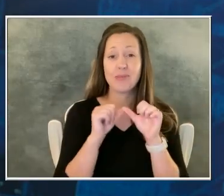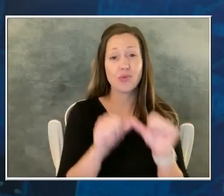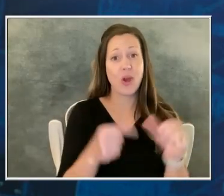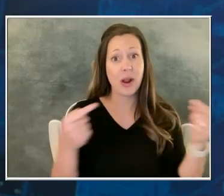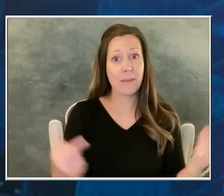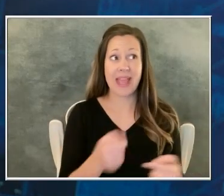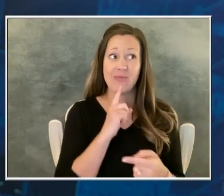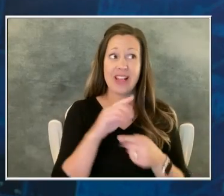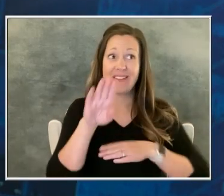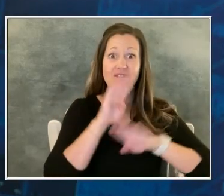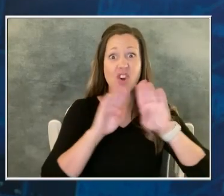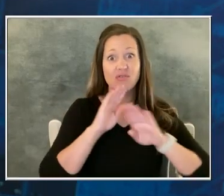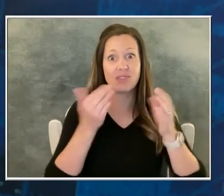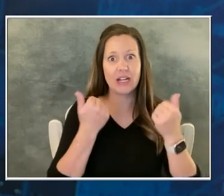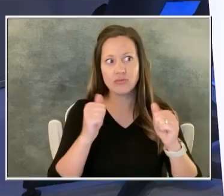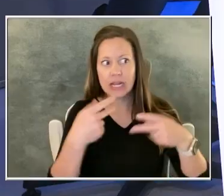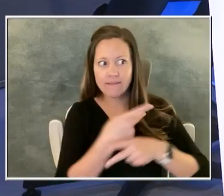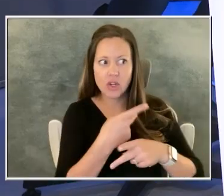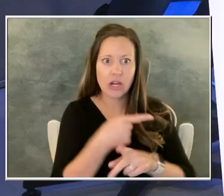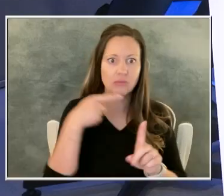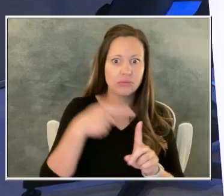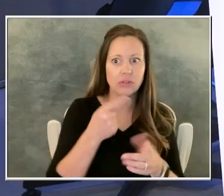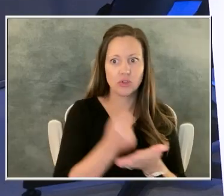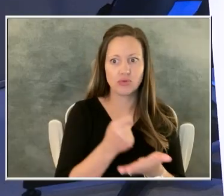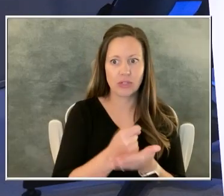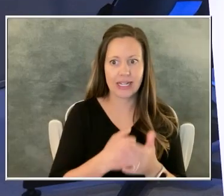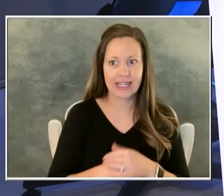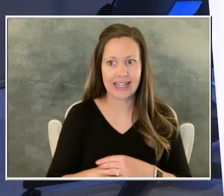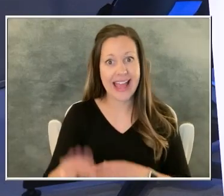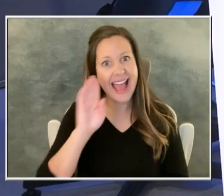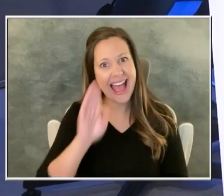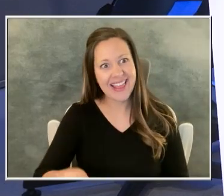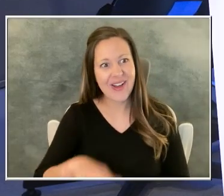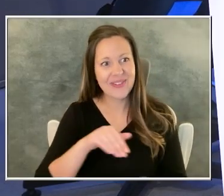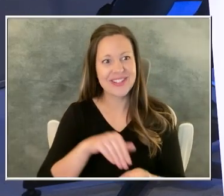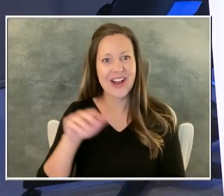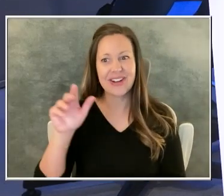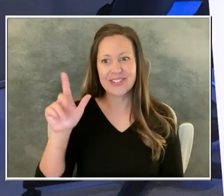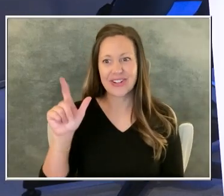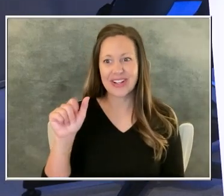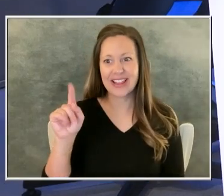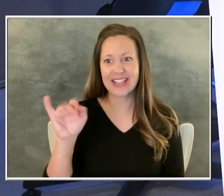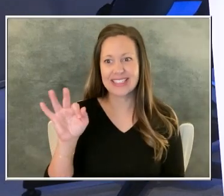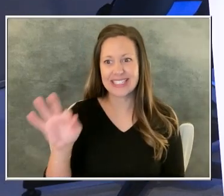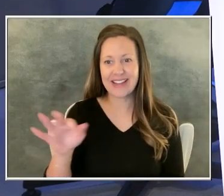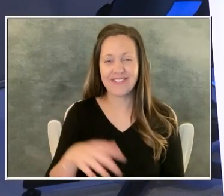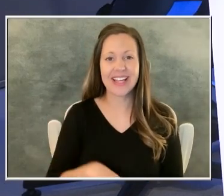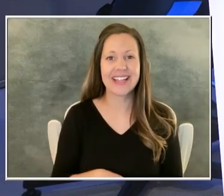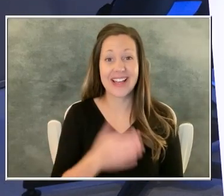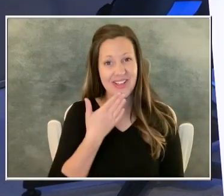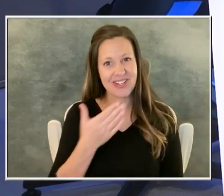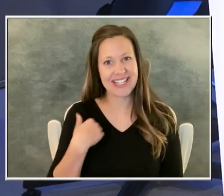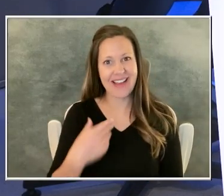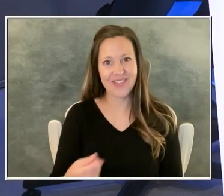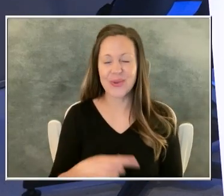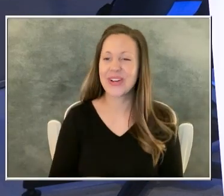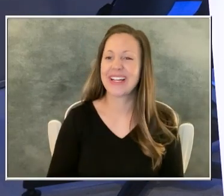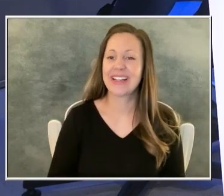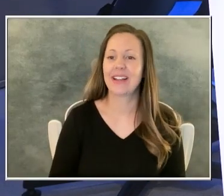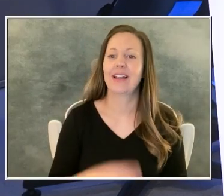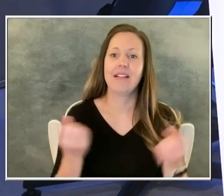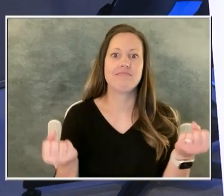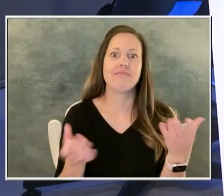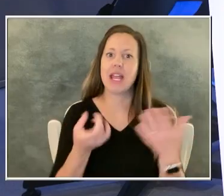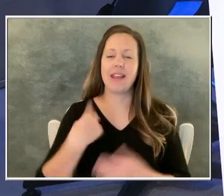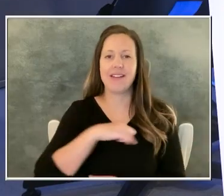treat. Hello, how are you? Dr. Latif, good to have you. Yep, good to be here. So millions of us, as we know, we live with some type